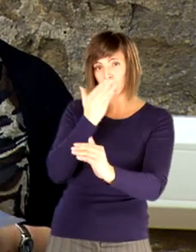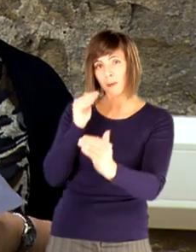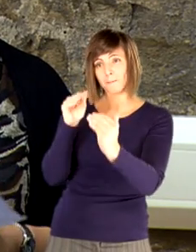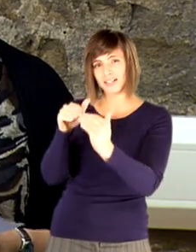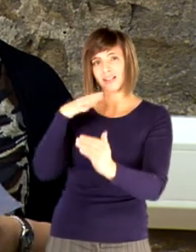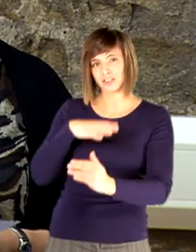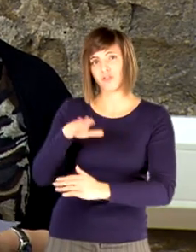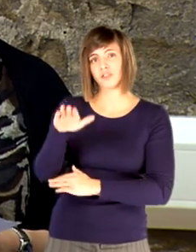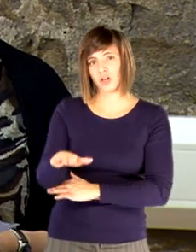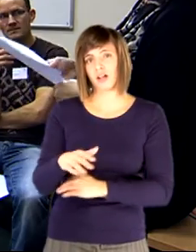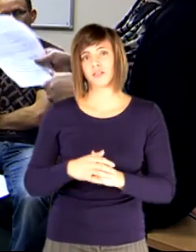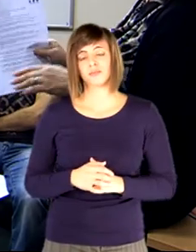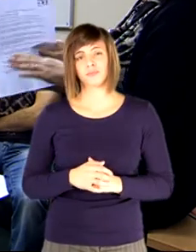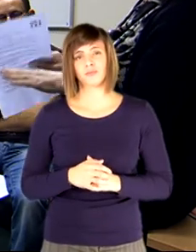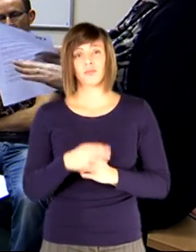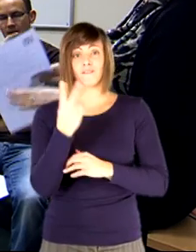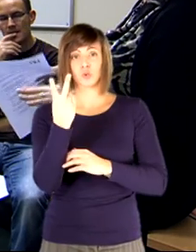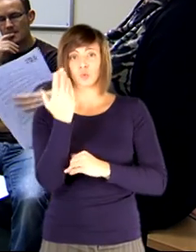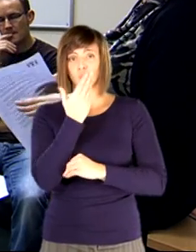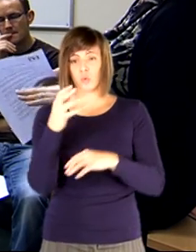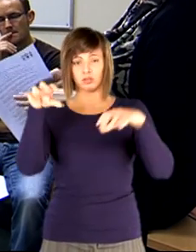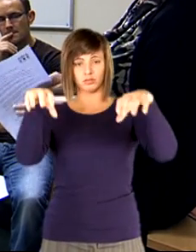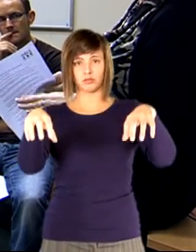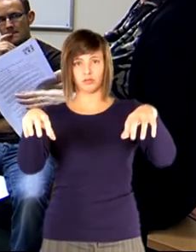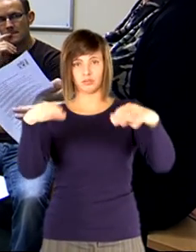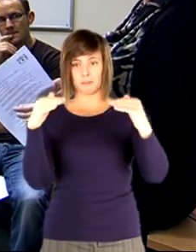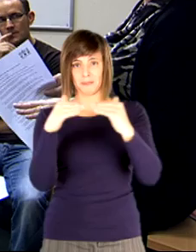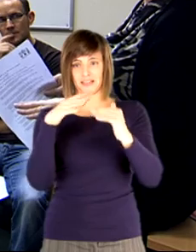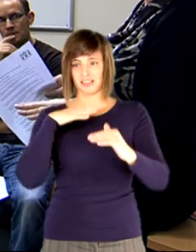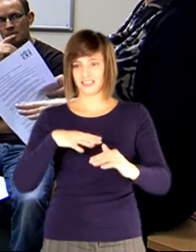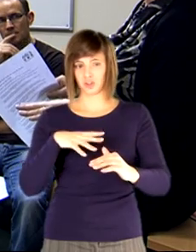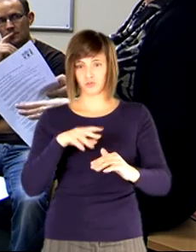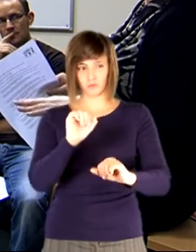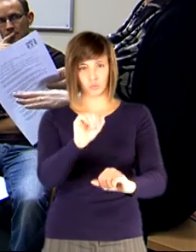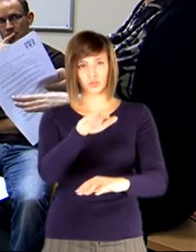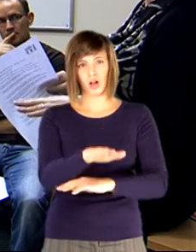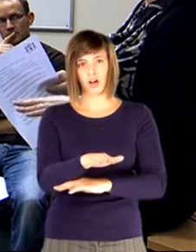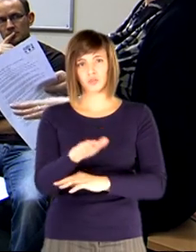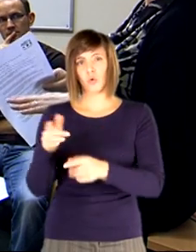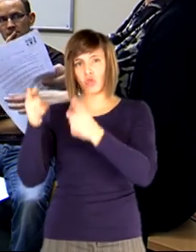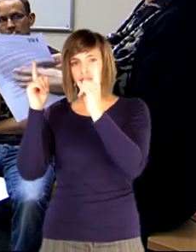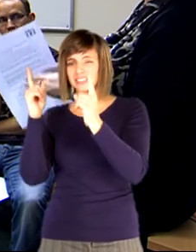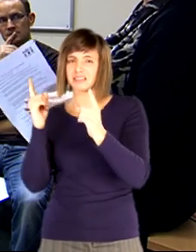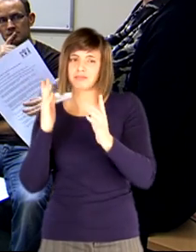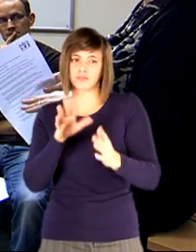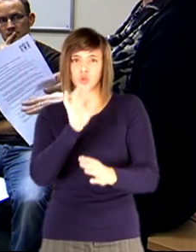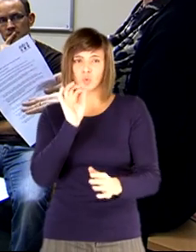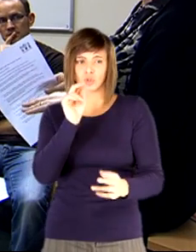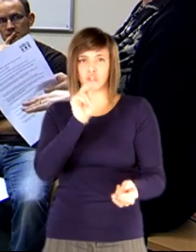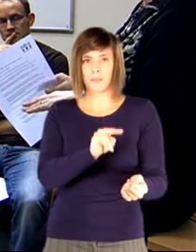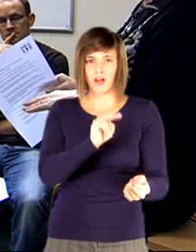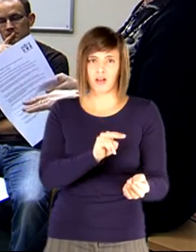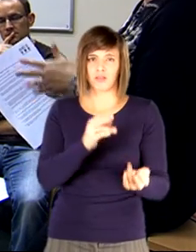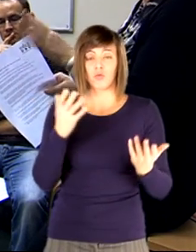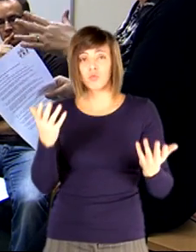can the school meet the needs? If you have two schools which can meet the needs, the local authority has a duty to go with the cheaper